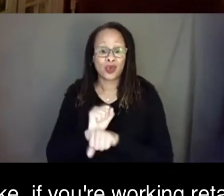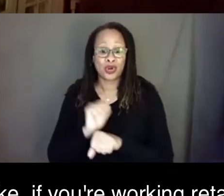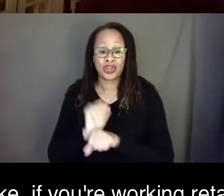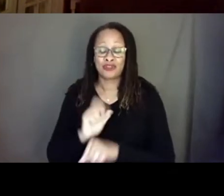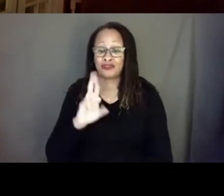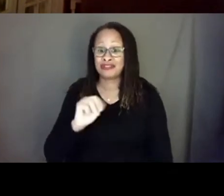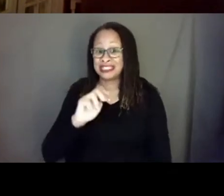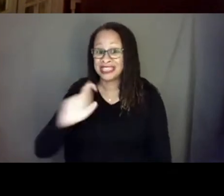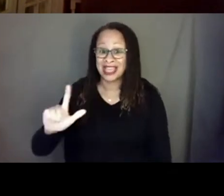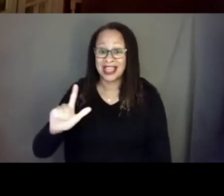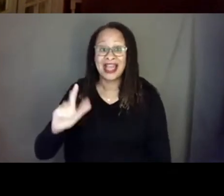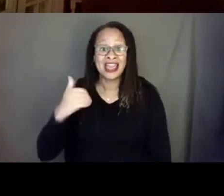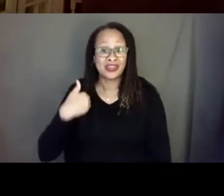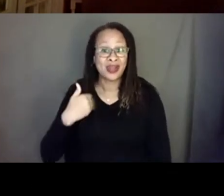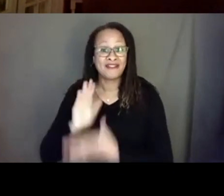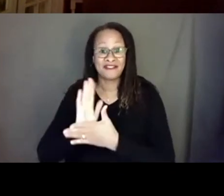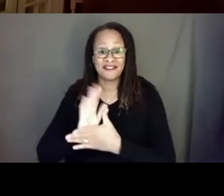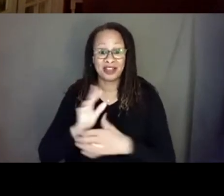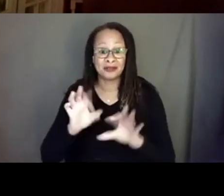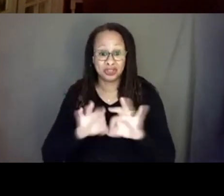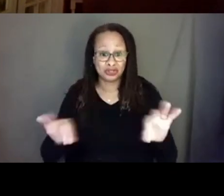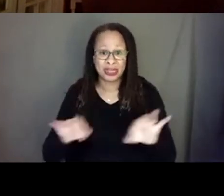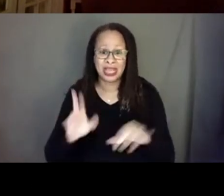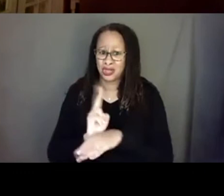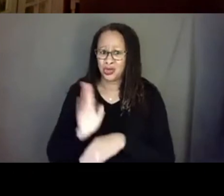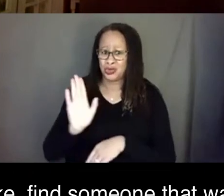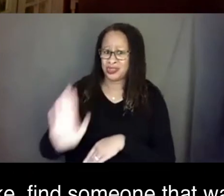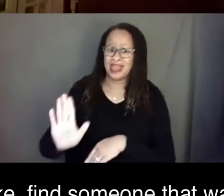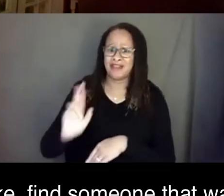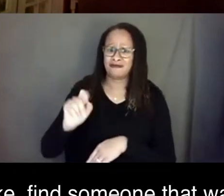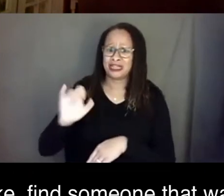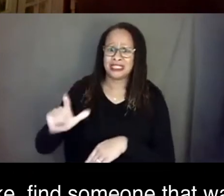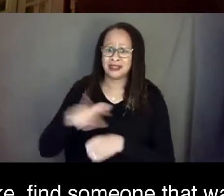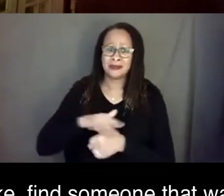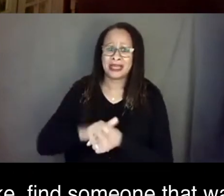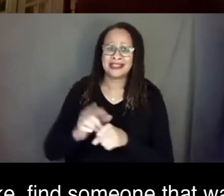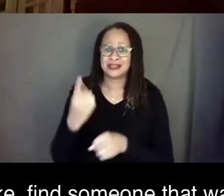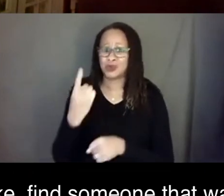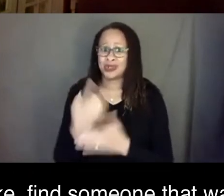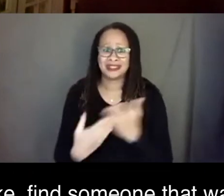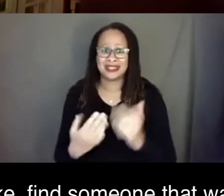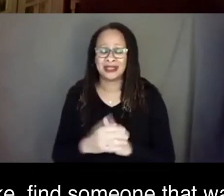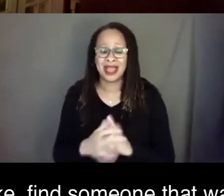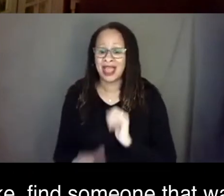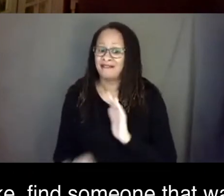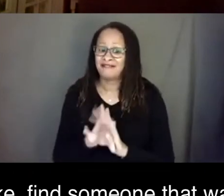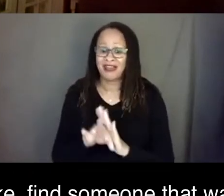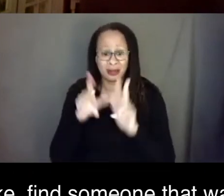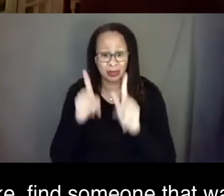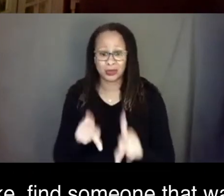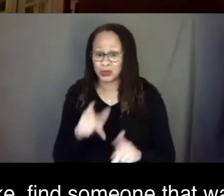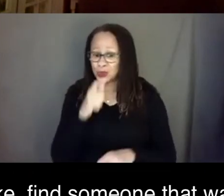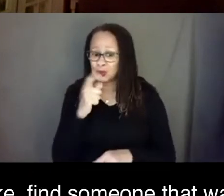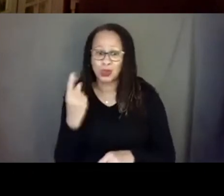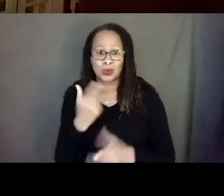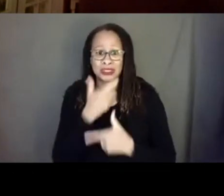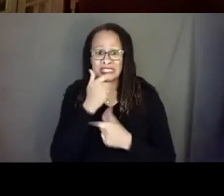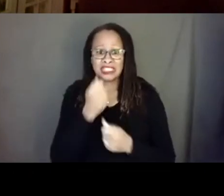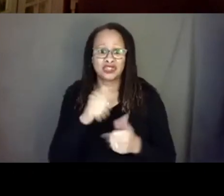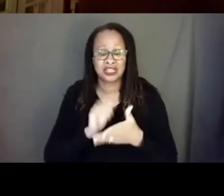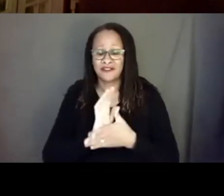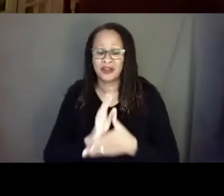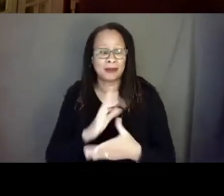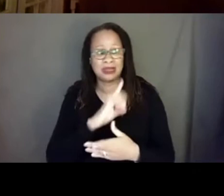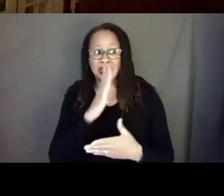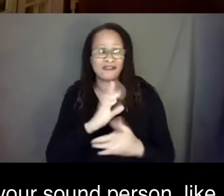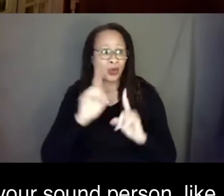film degree, use the retail space as one of the scenes. Like, find someone that was always interested in film but never went to film